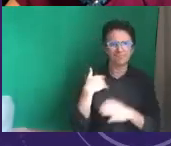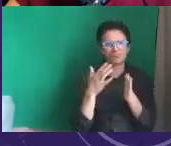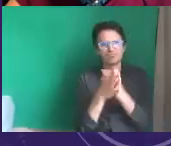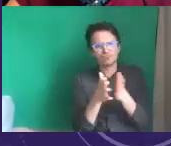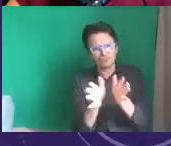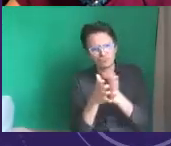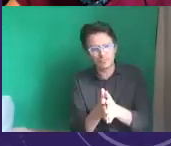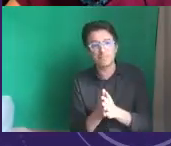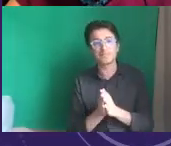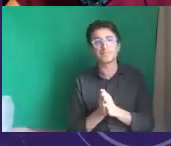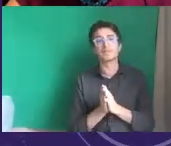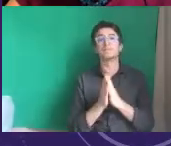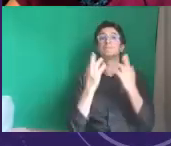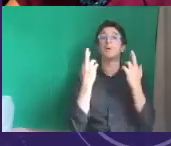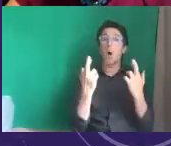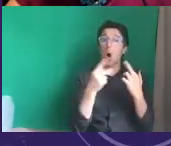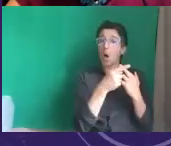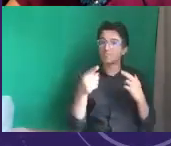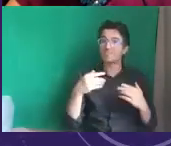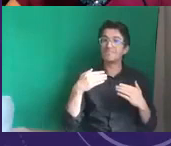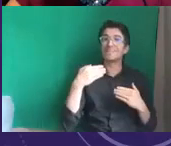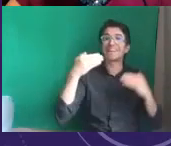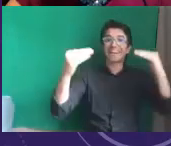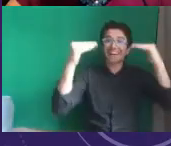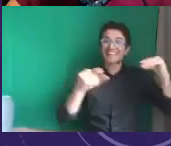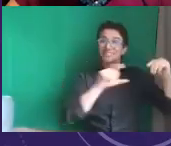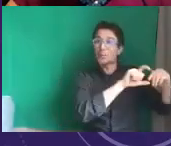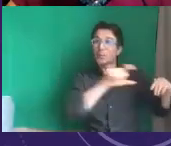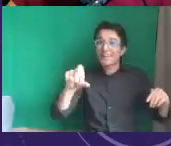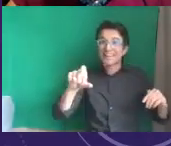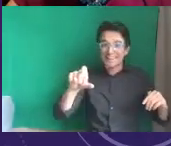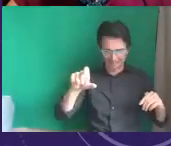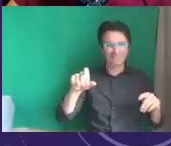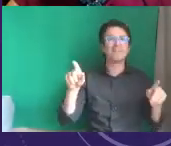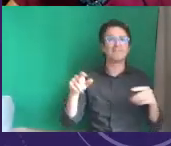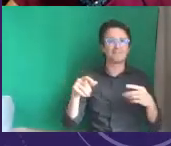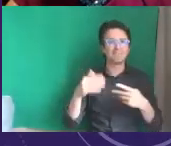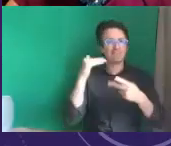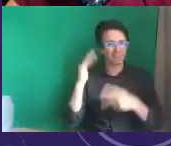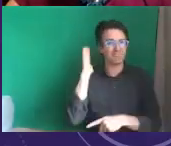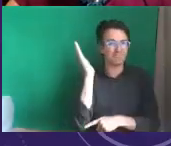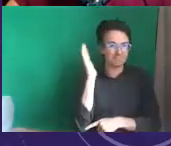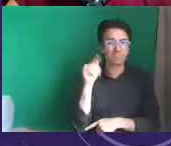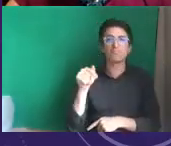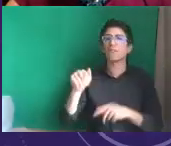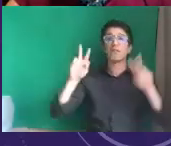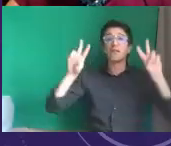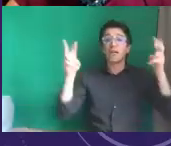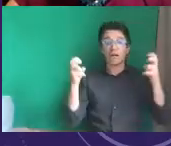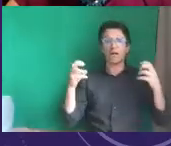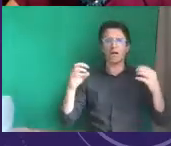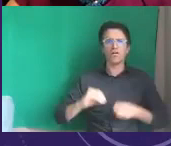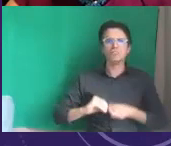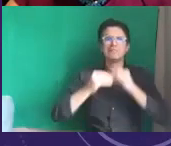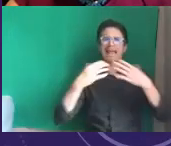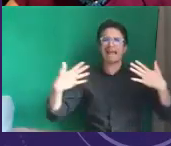and accessible communication for people who are deafblind, like myself. And it's in honor